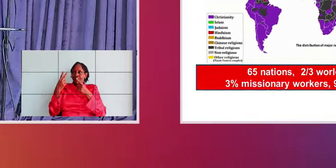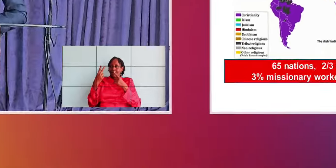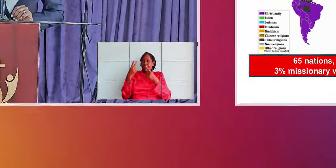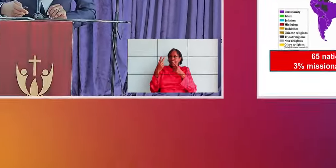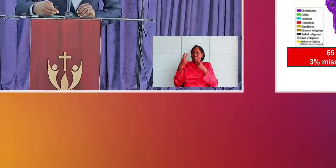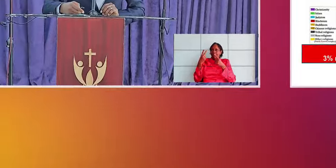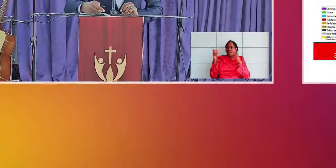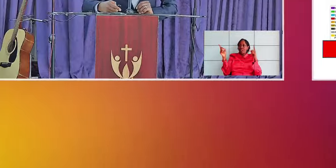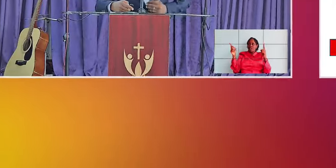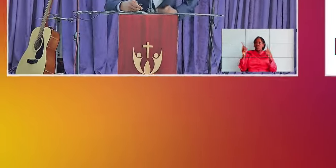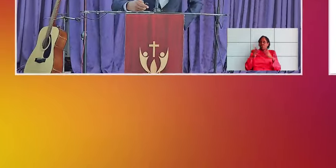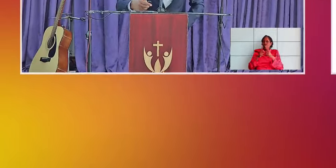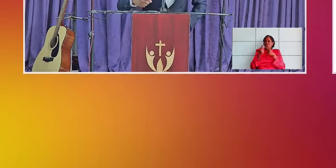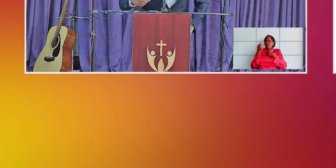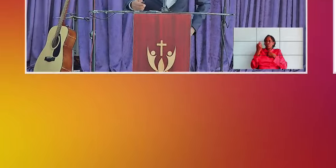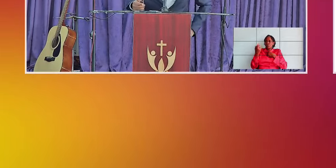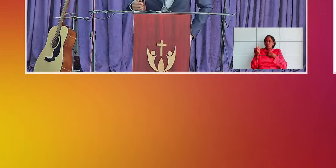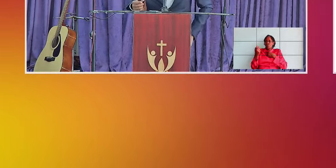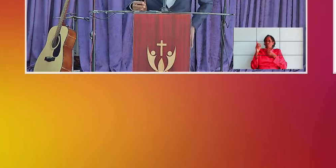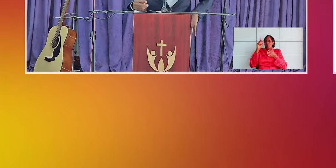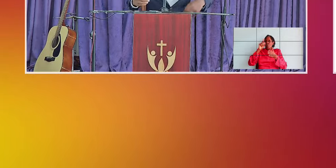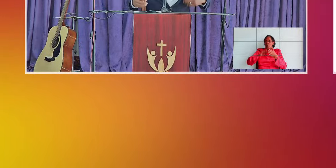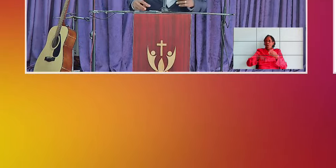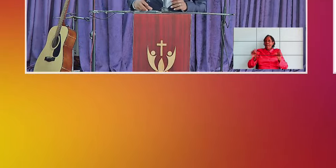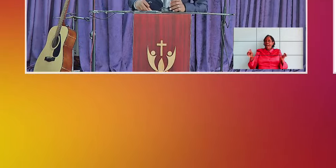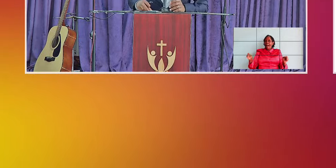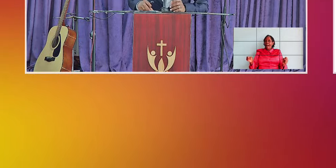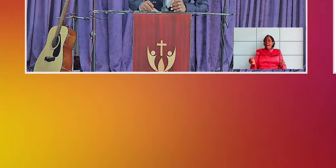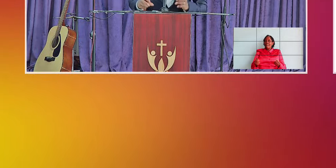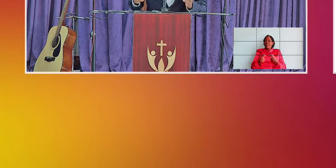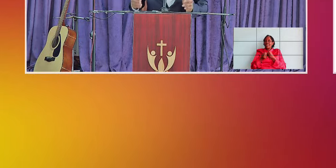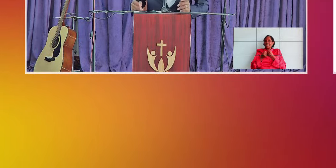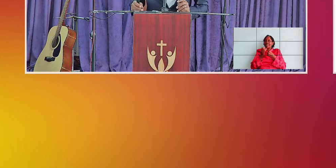a few things about what is happening in the world and stats